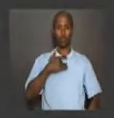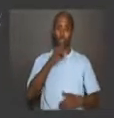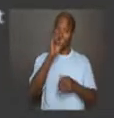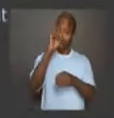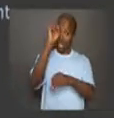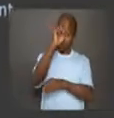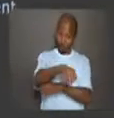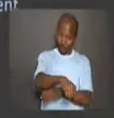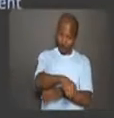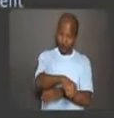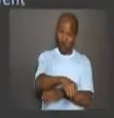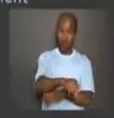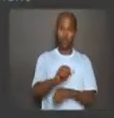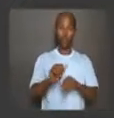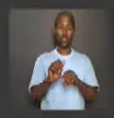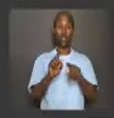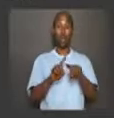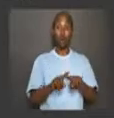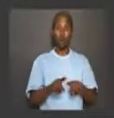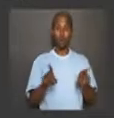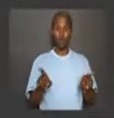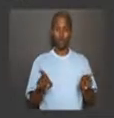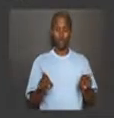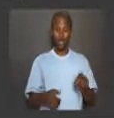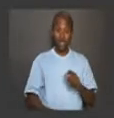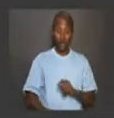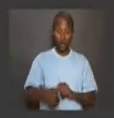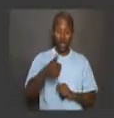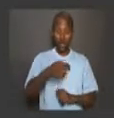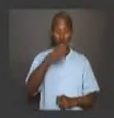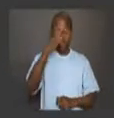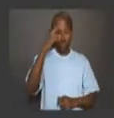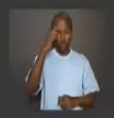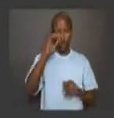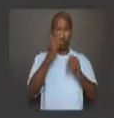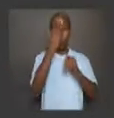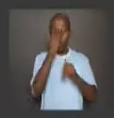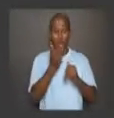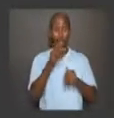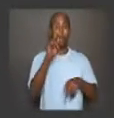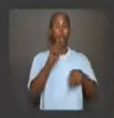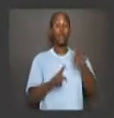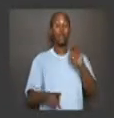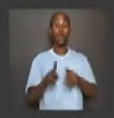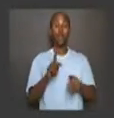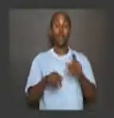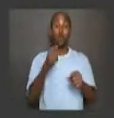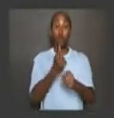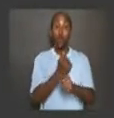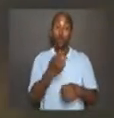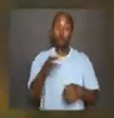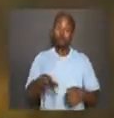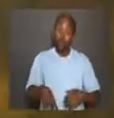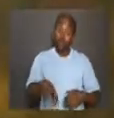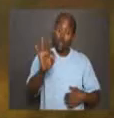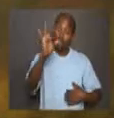achievement. However, the main reason why people work is to earn